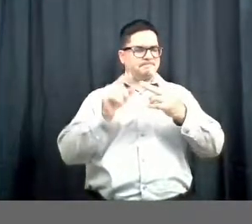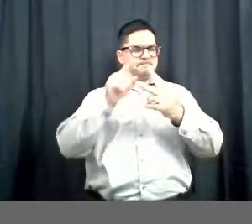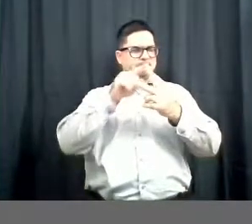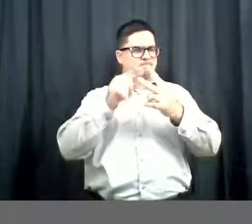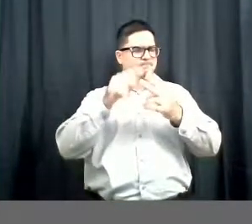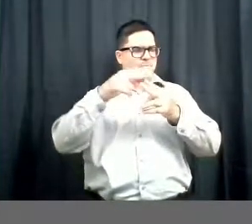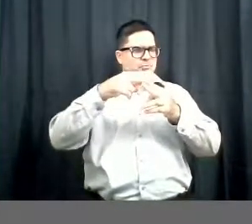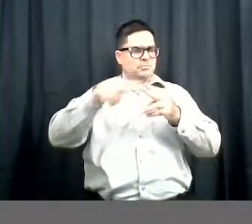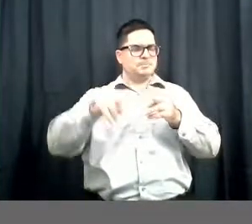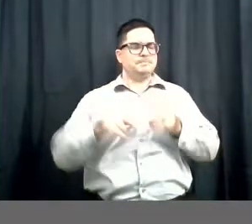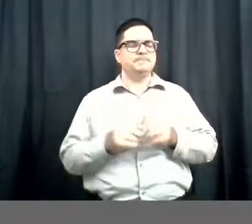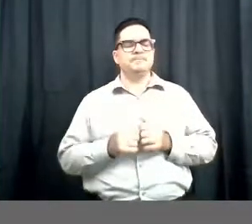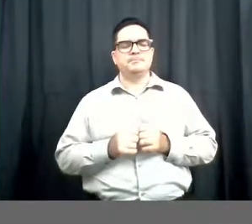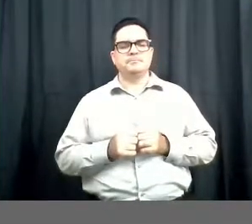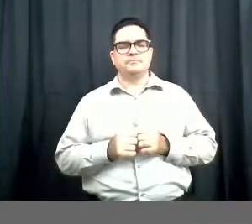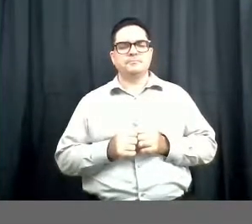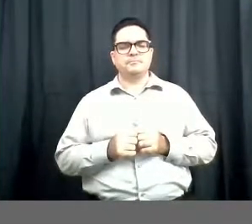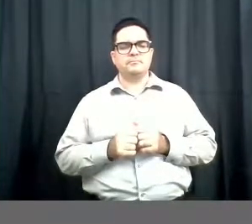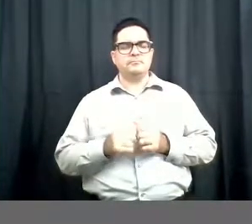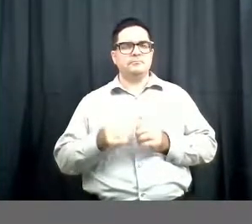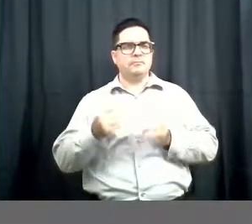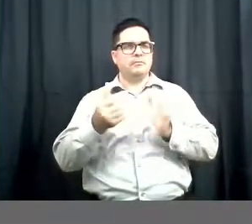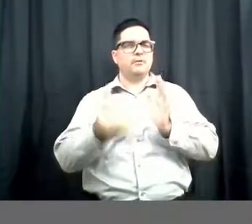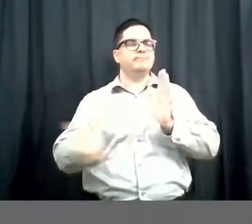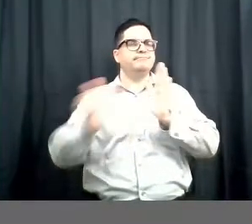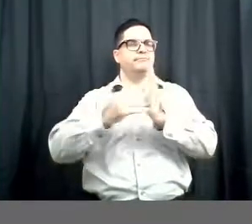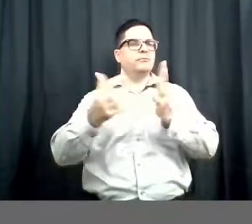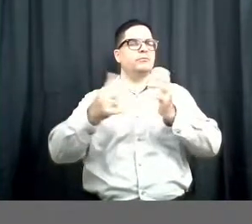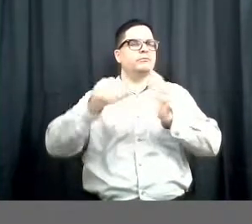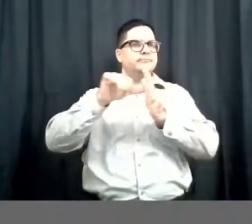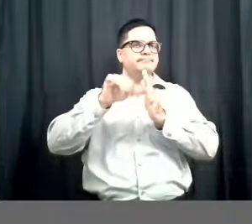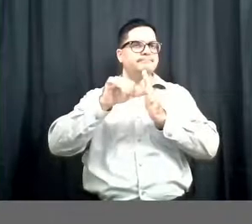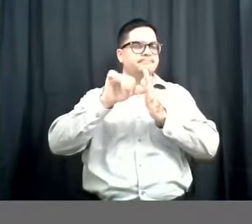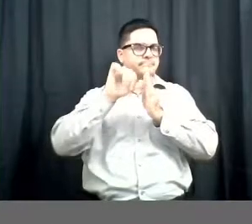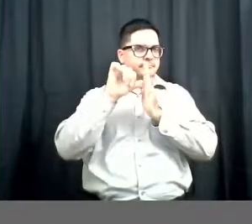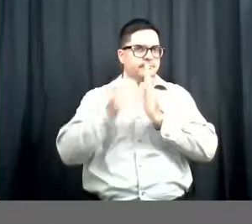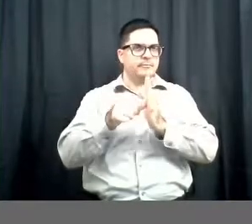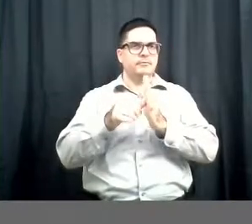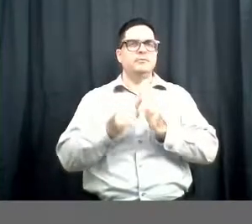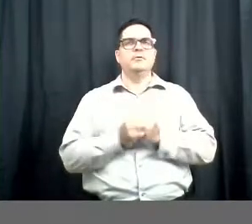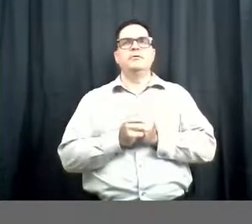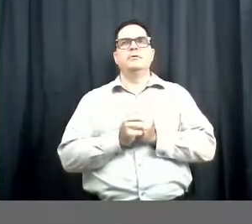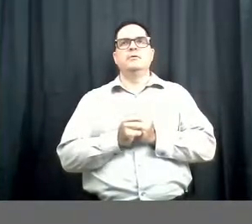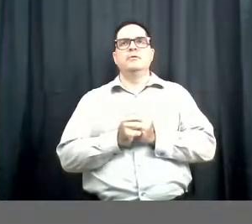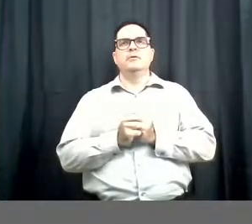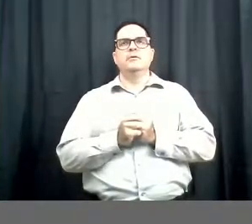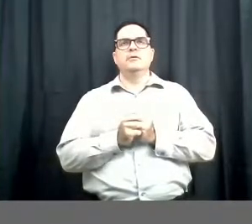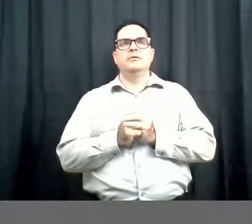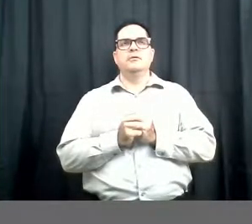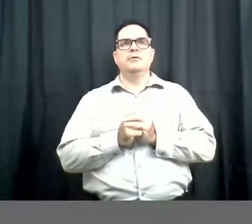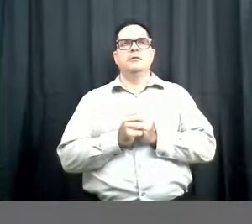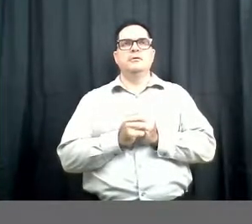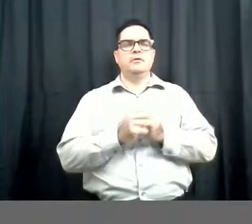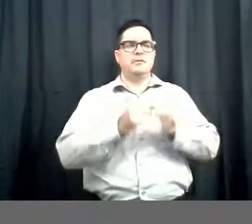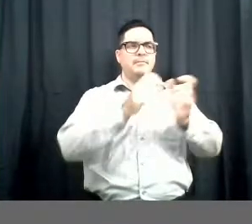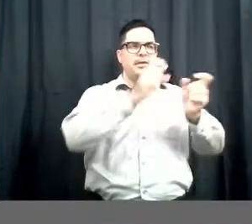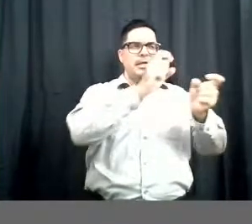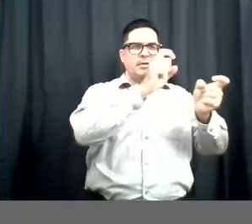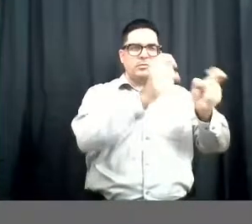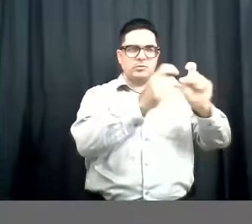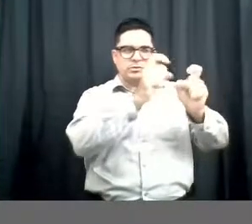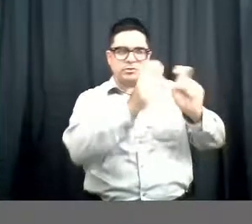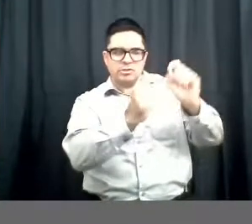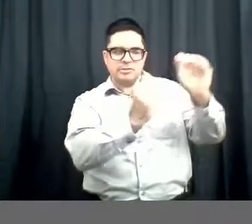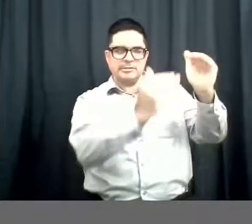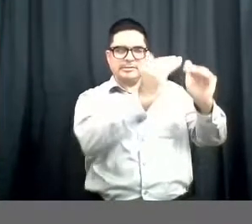that despite claims of making adjustments for overperformance, there always seems to be